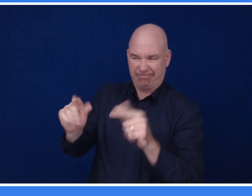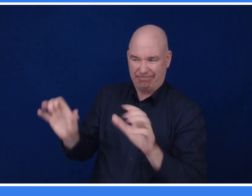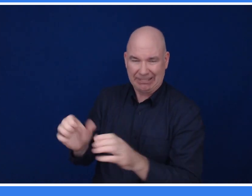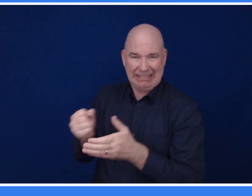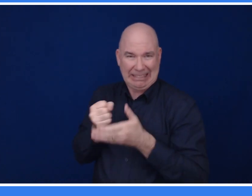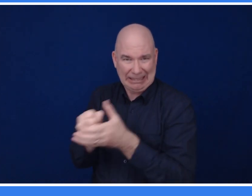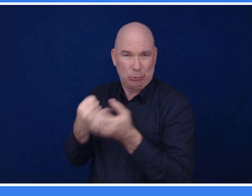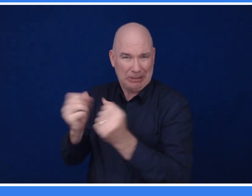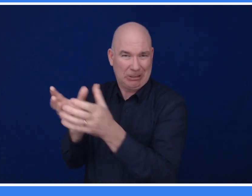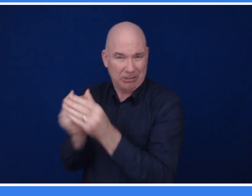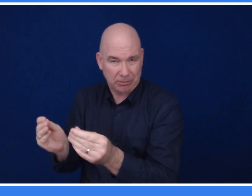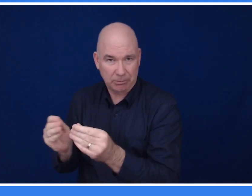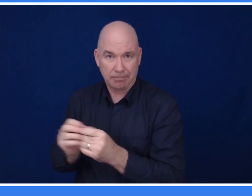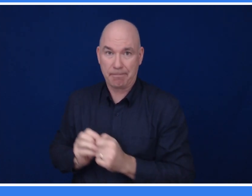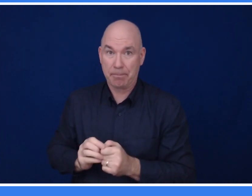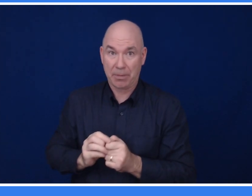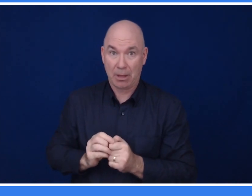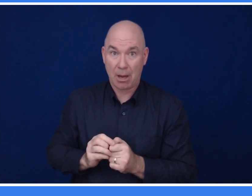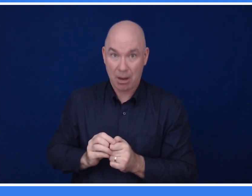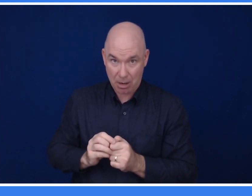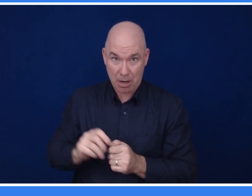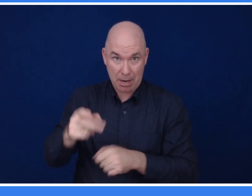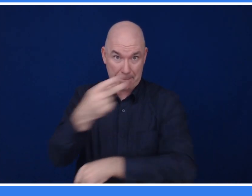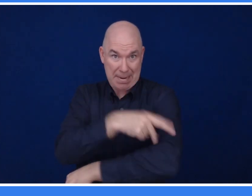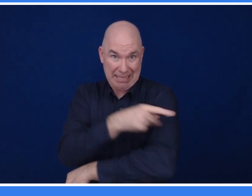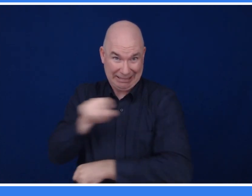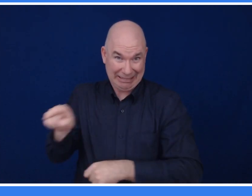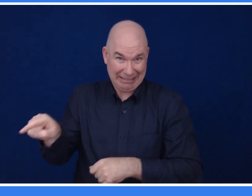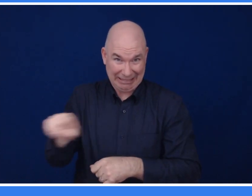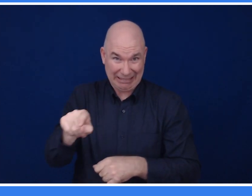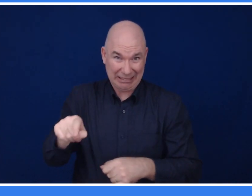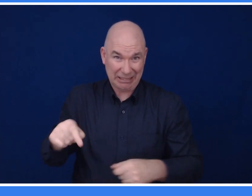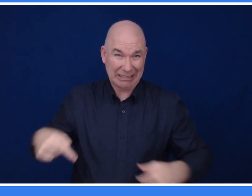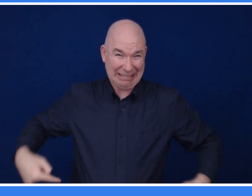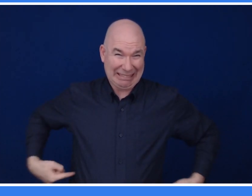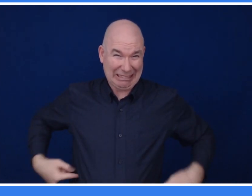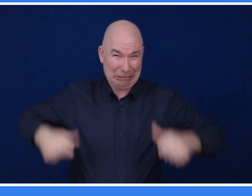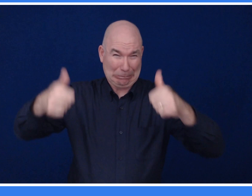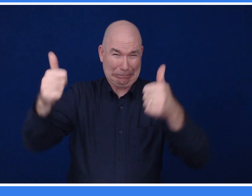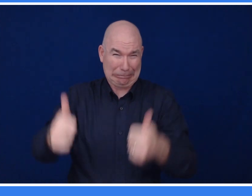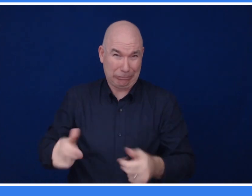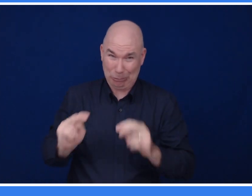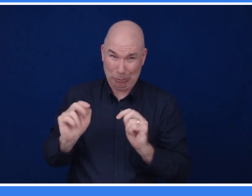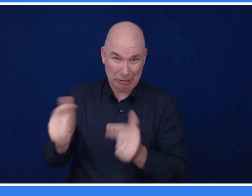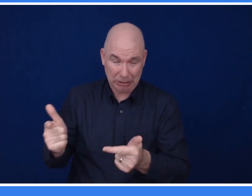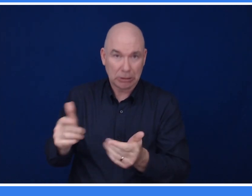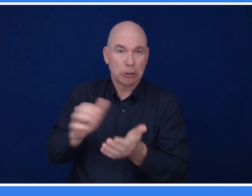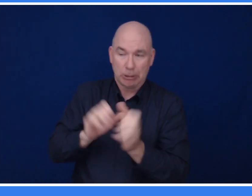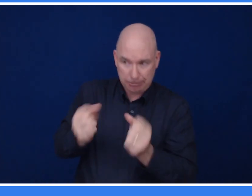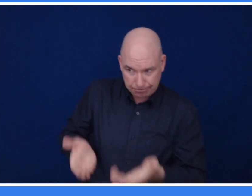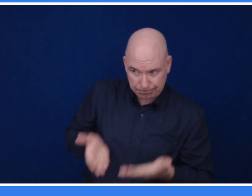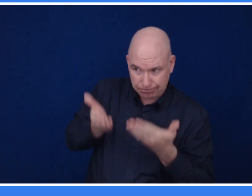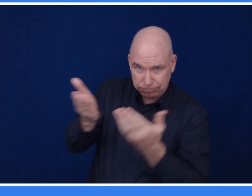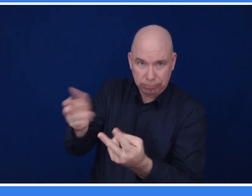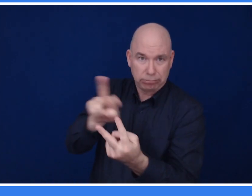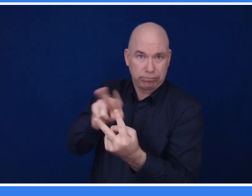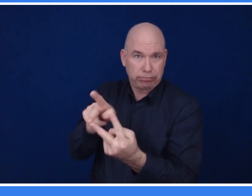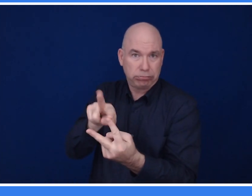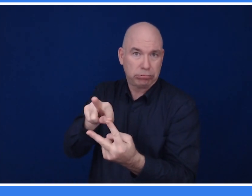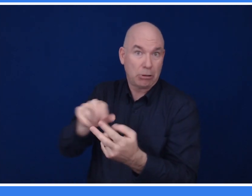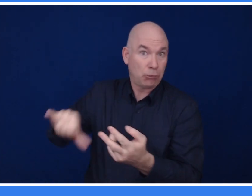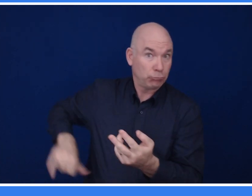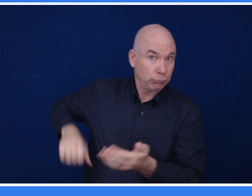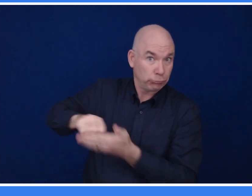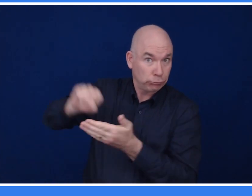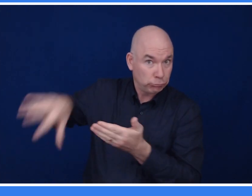educate patients about treatments for end-stage kidney disease, including kidney transplant, and lower-risk vascular access options,